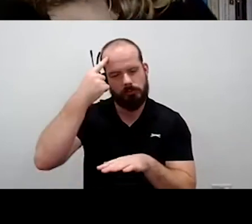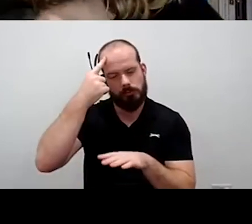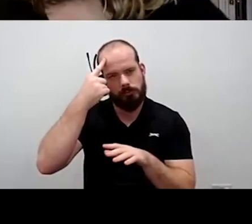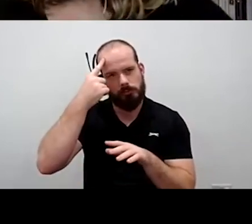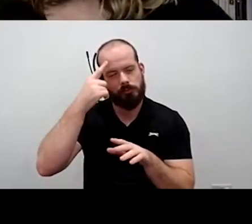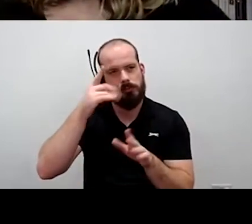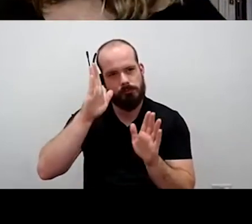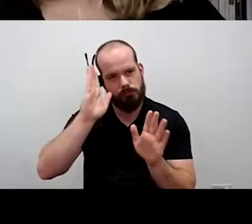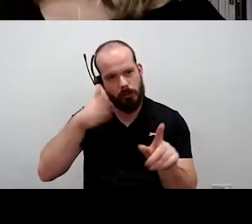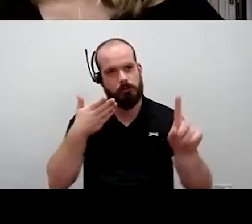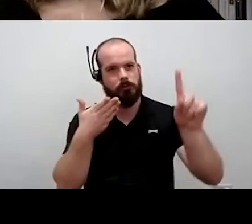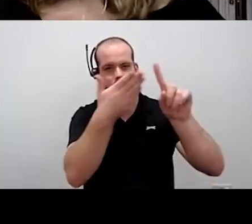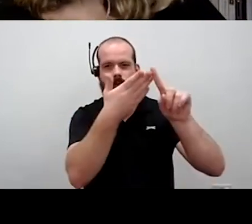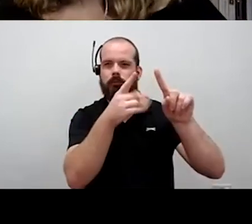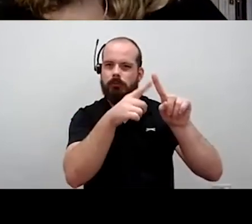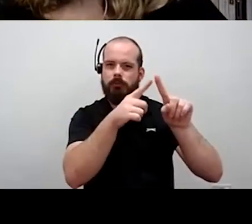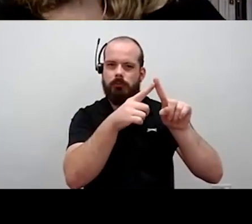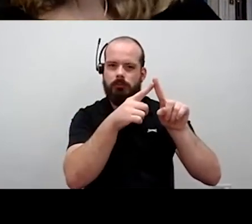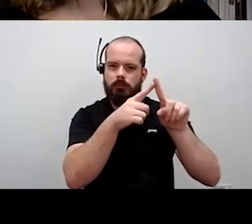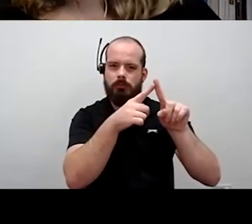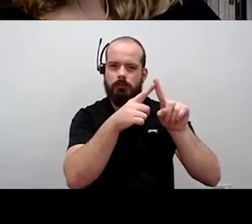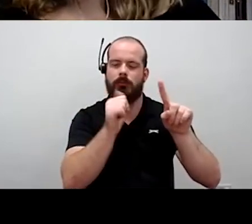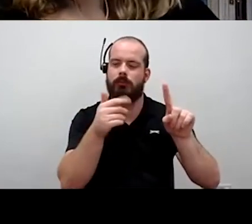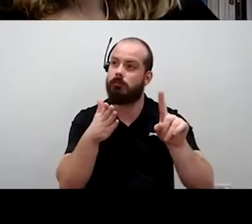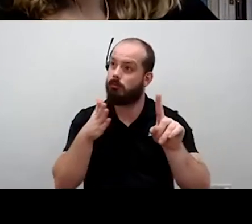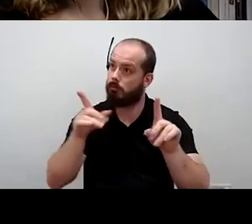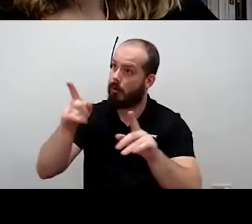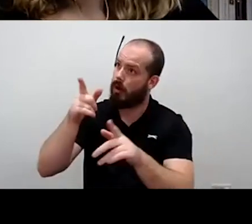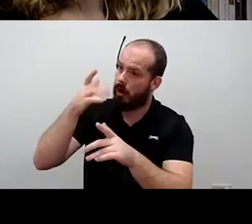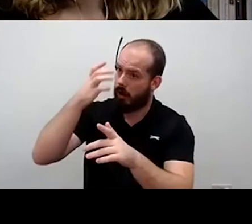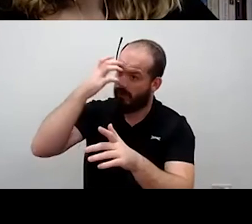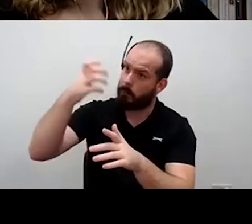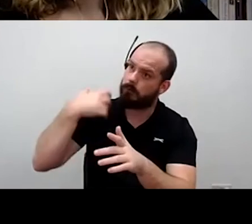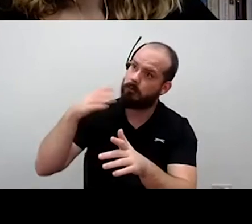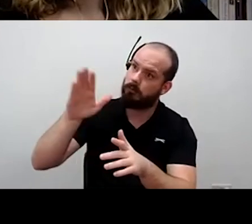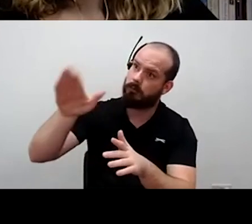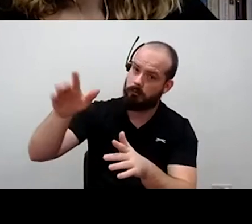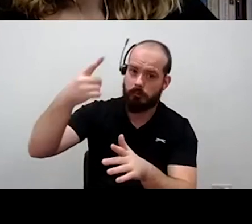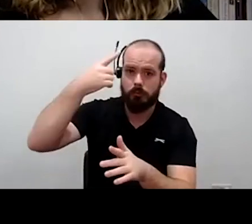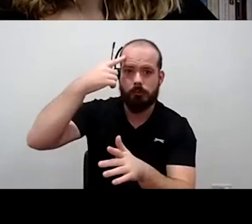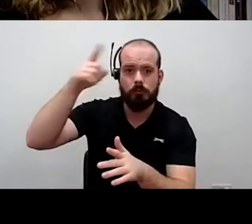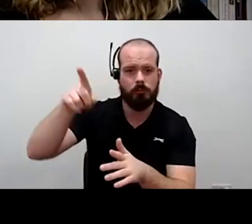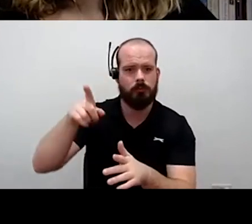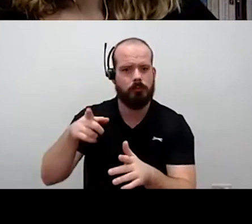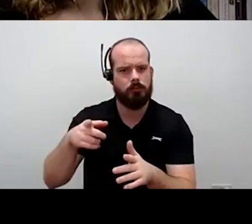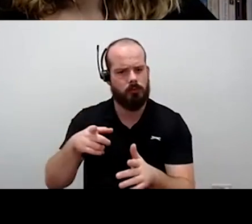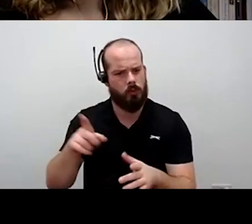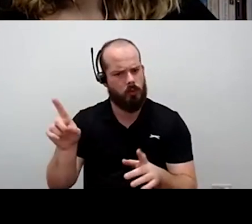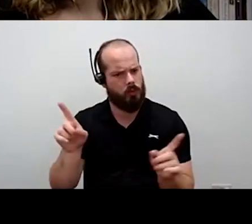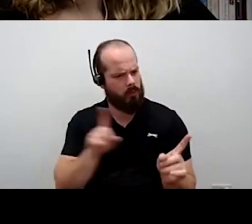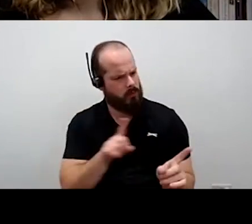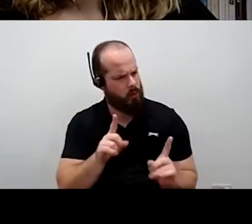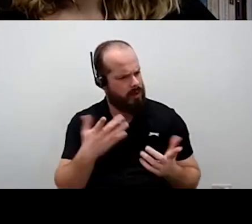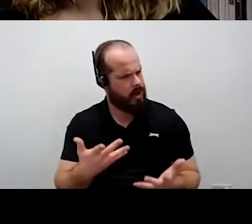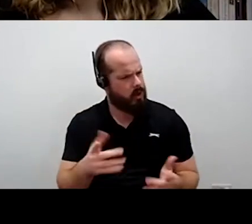renewable energy. Jesus, what they're doing now. And then suddenly you go to government, you say that we're doing renewable energy, and they look up to heaven and say, what are they doing now? The interesting part was when you